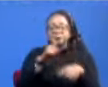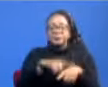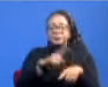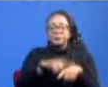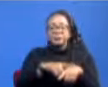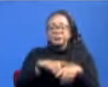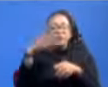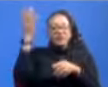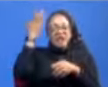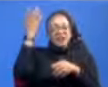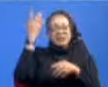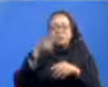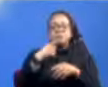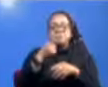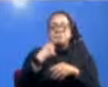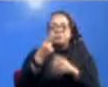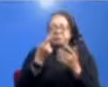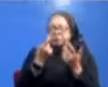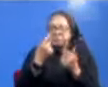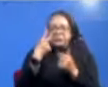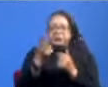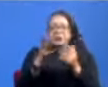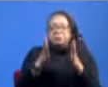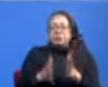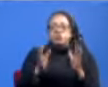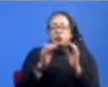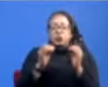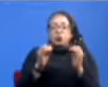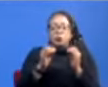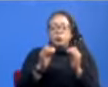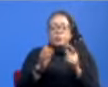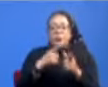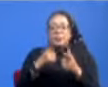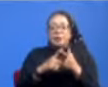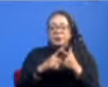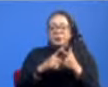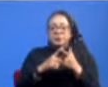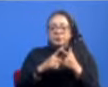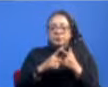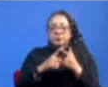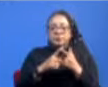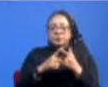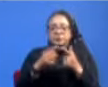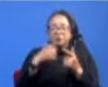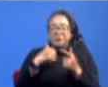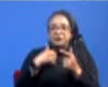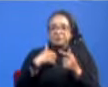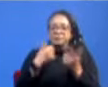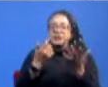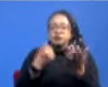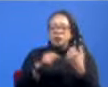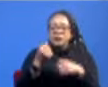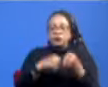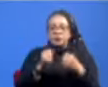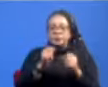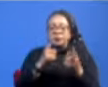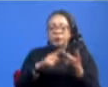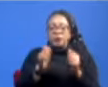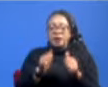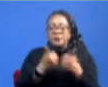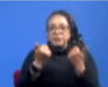kwamba haoni jamaa wake, mkachukua nini kama management. Okay, what happened is